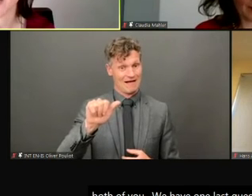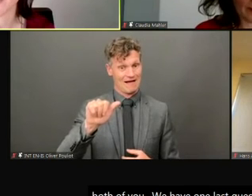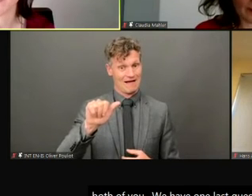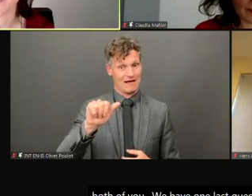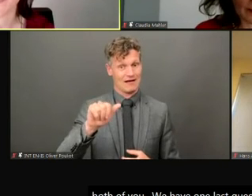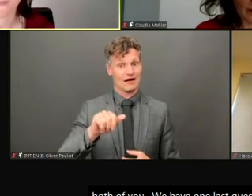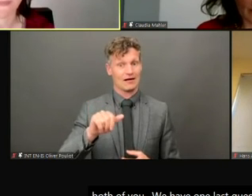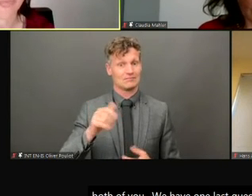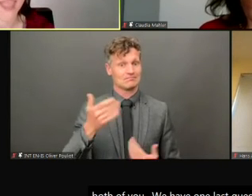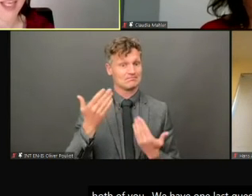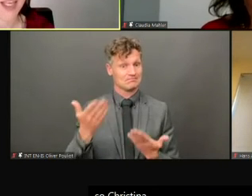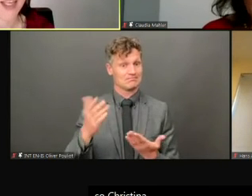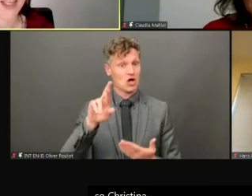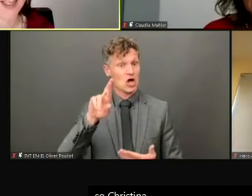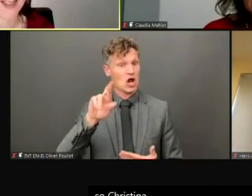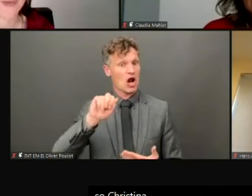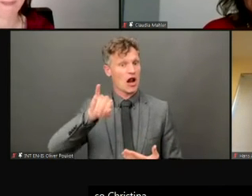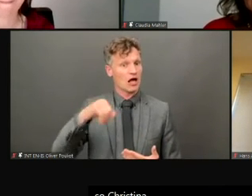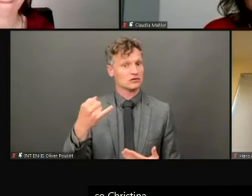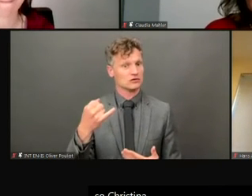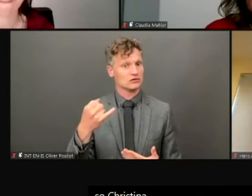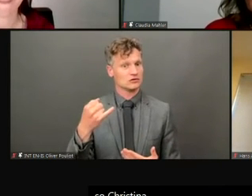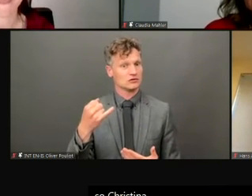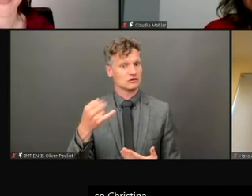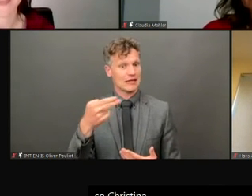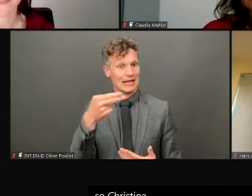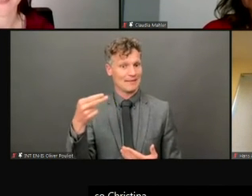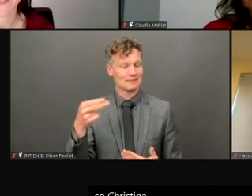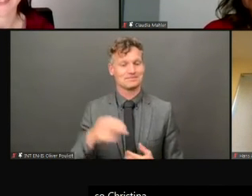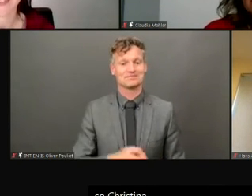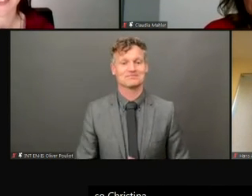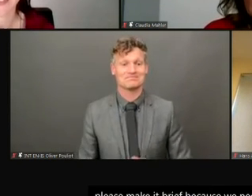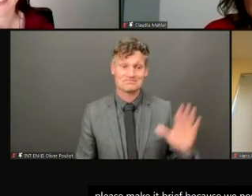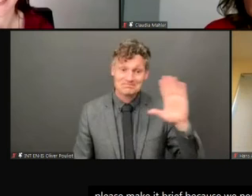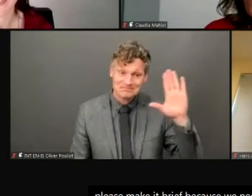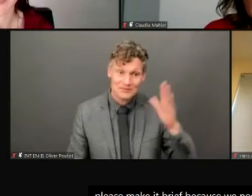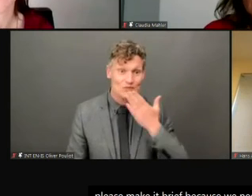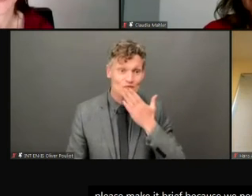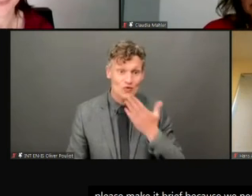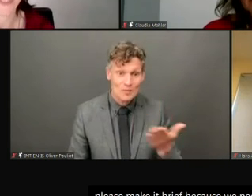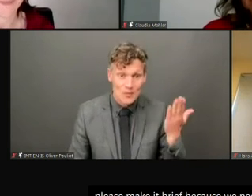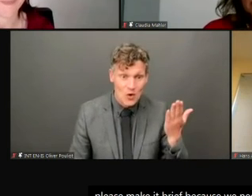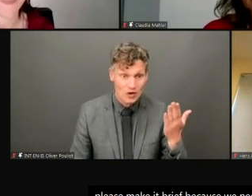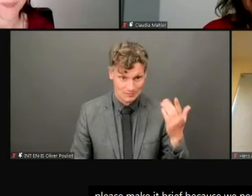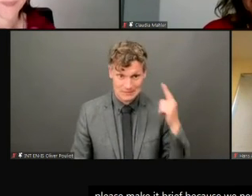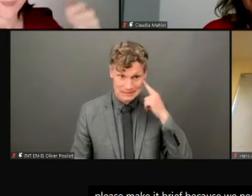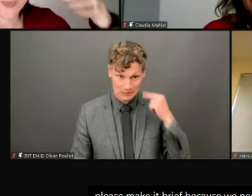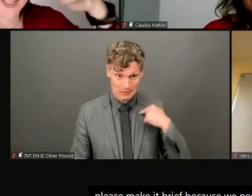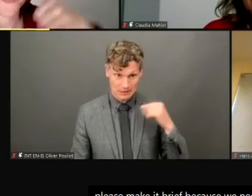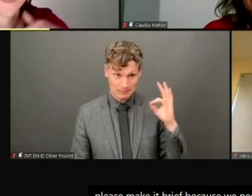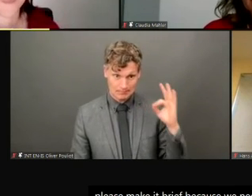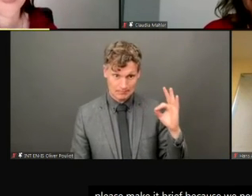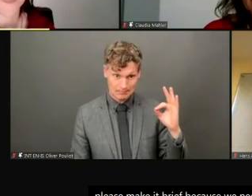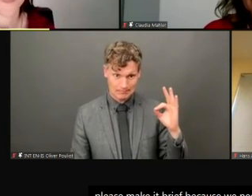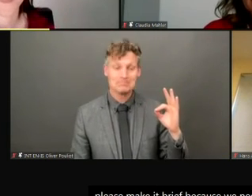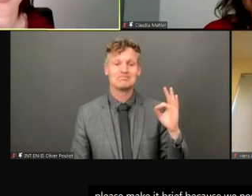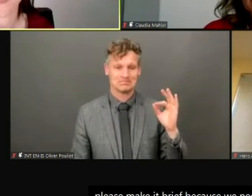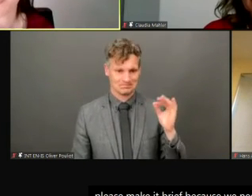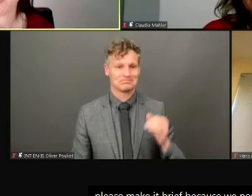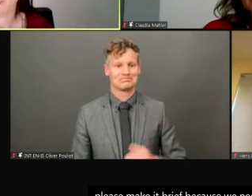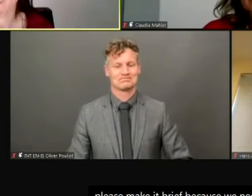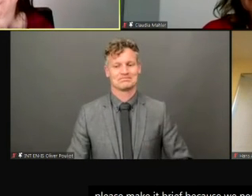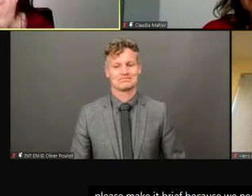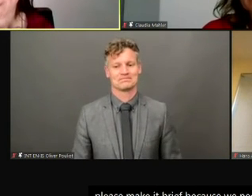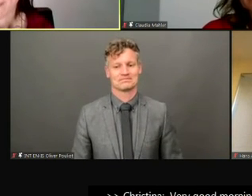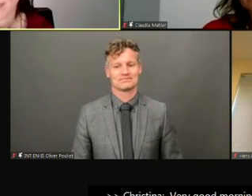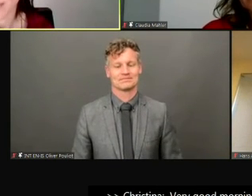Christina Raj. A very good morning to everyone. Am I audible, ma'am? All right, yes. Thank you so much.